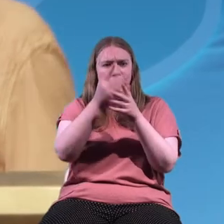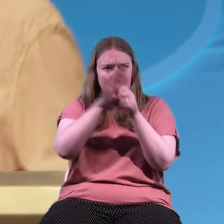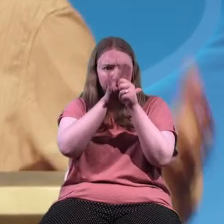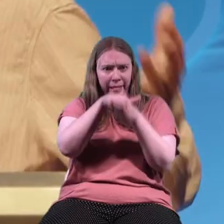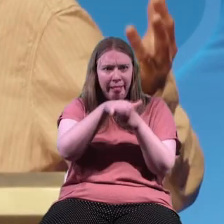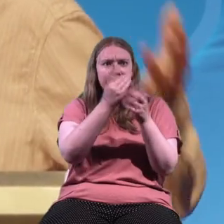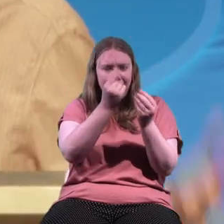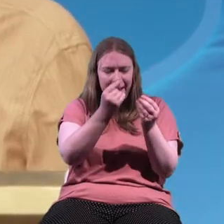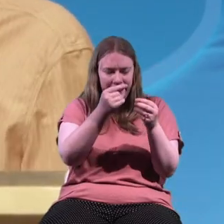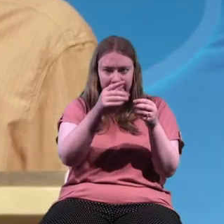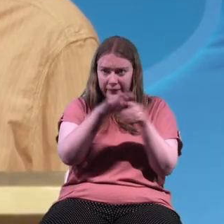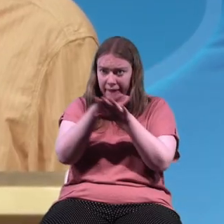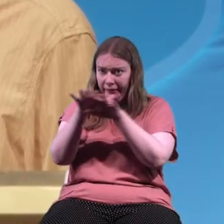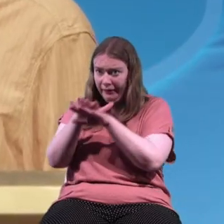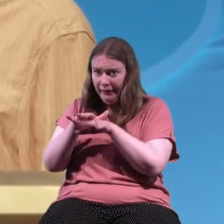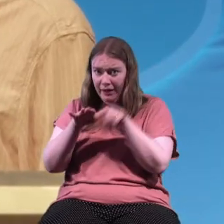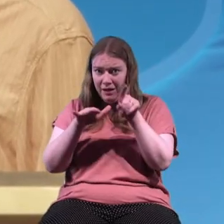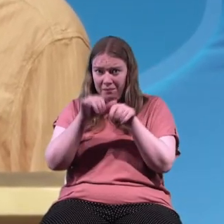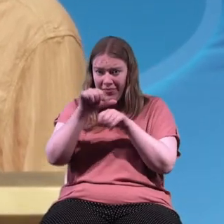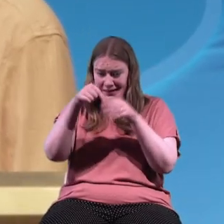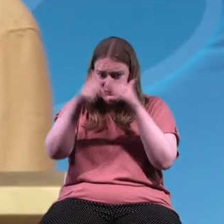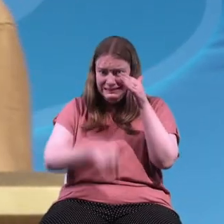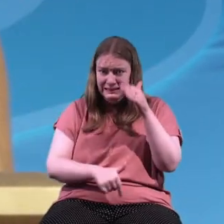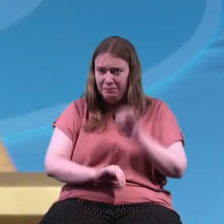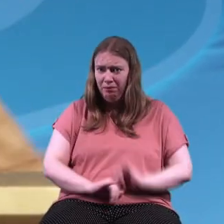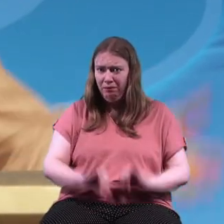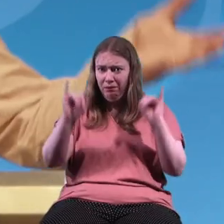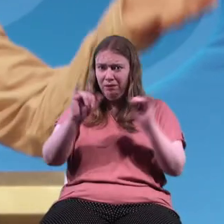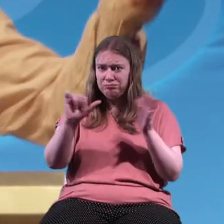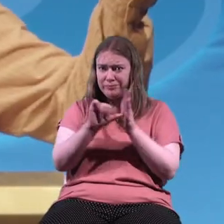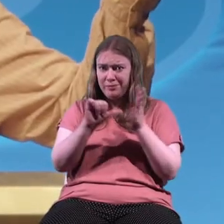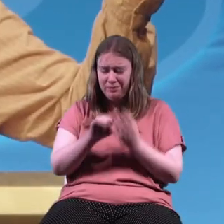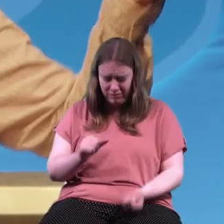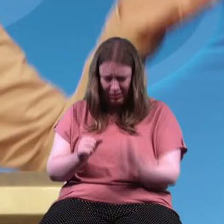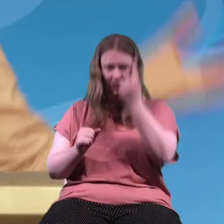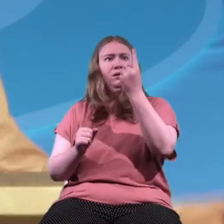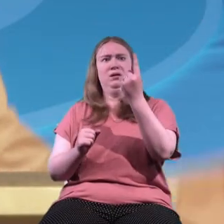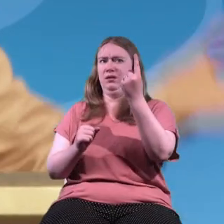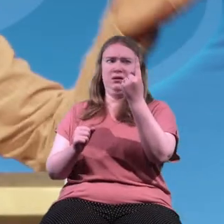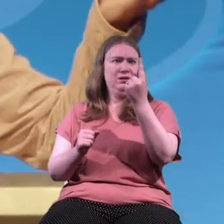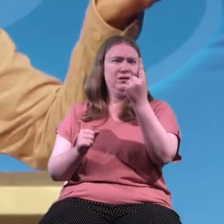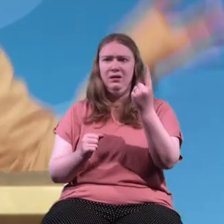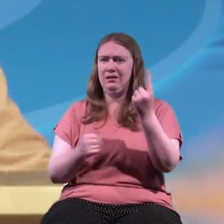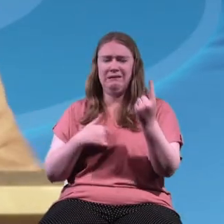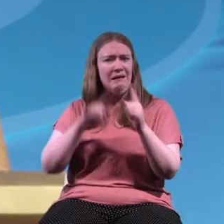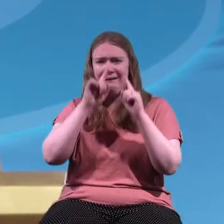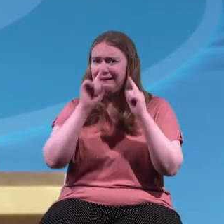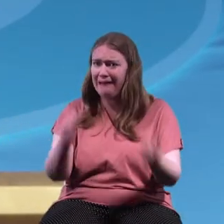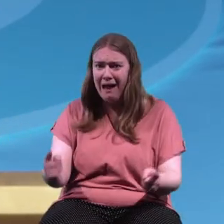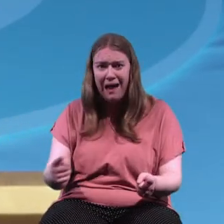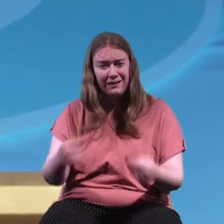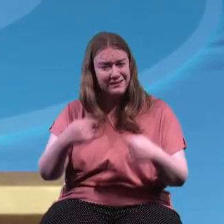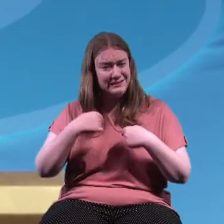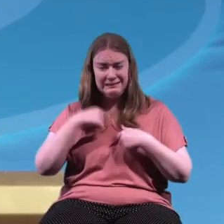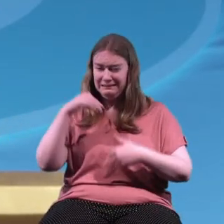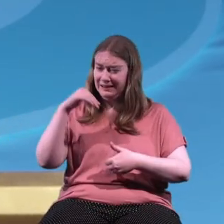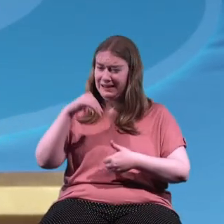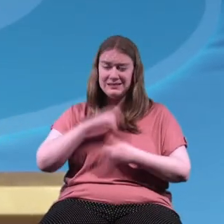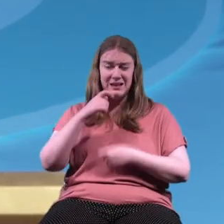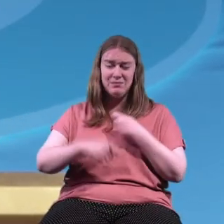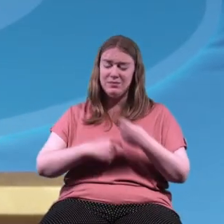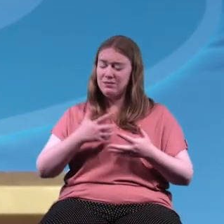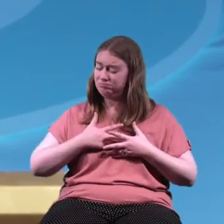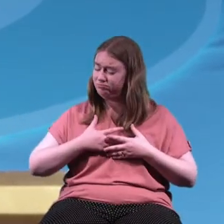you try, you can't be your own savior. It will drive you, it will make you weary.